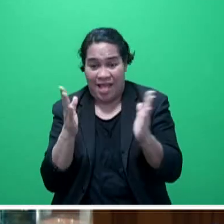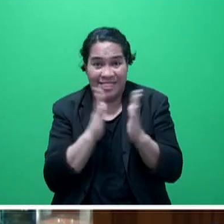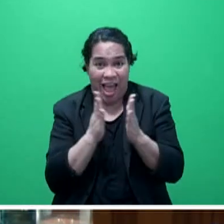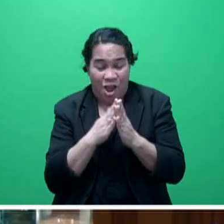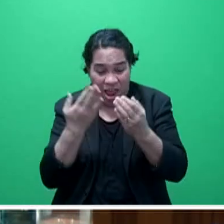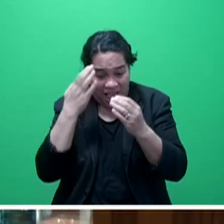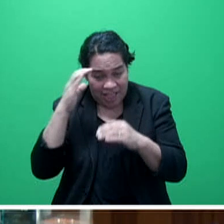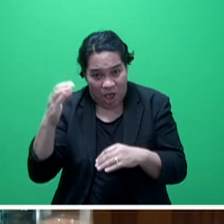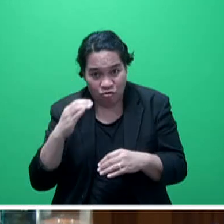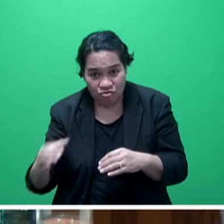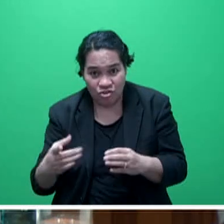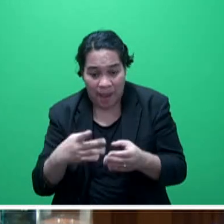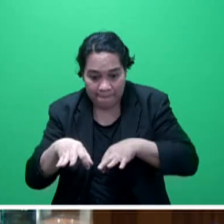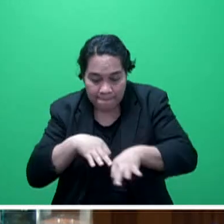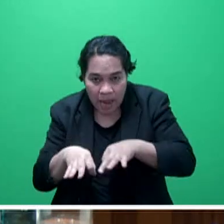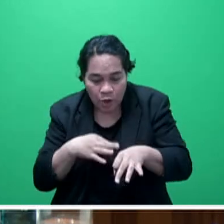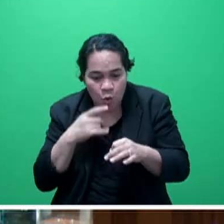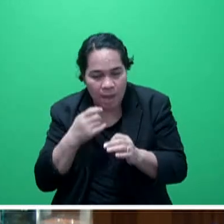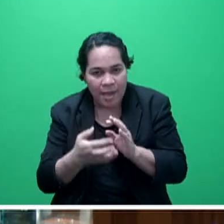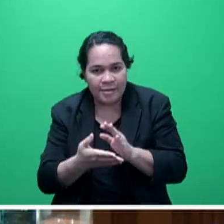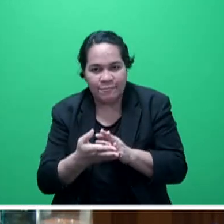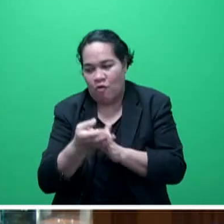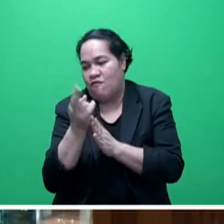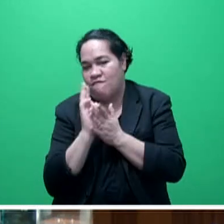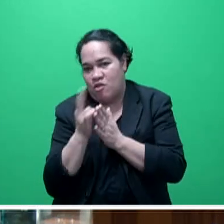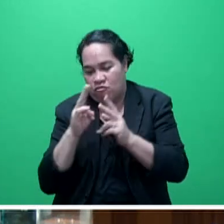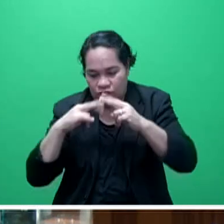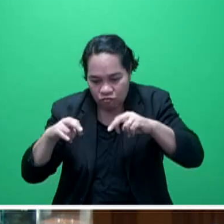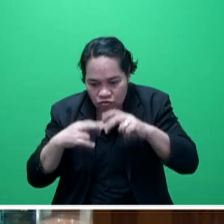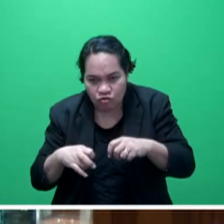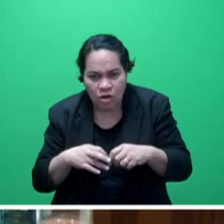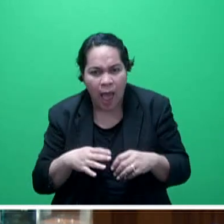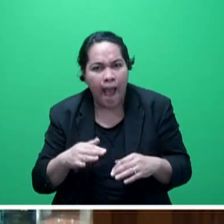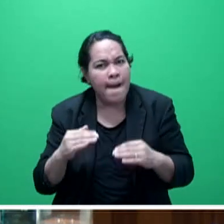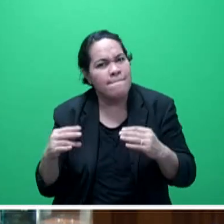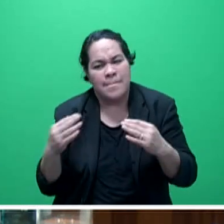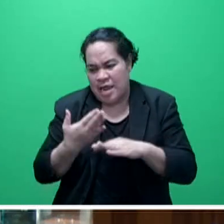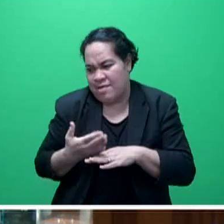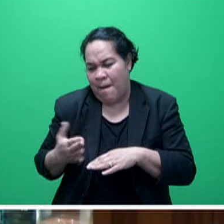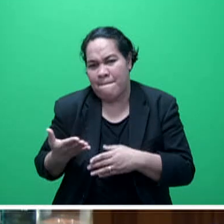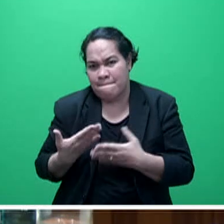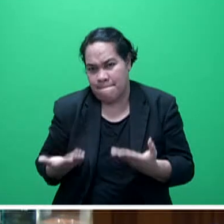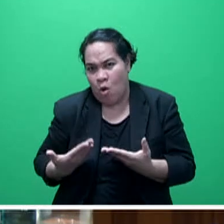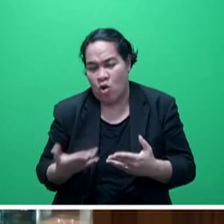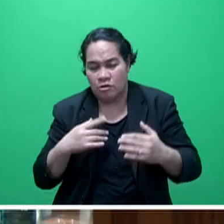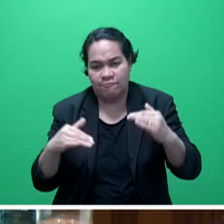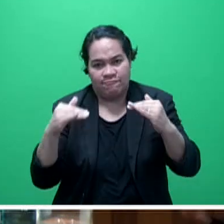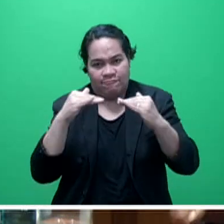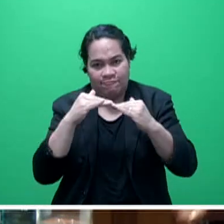will be finalized. We will have a modern framework that guides scheme plans, building, subdivision, rezoning, and forward